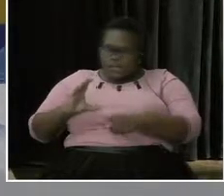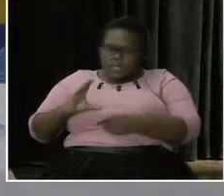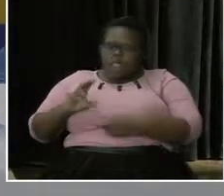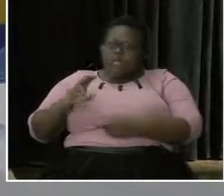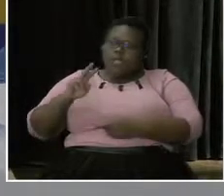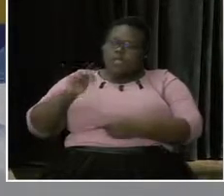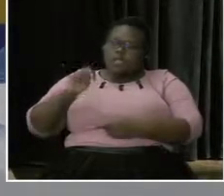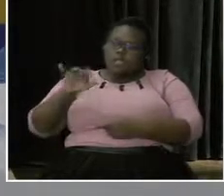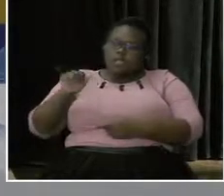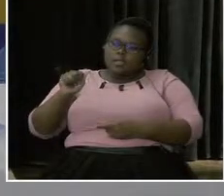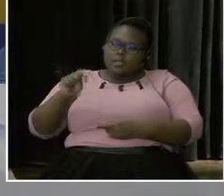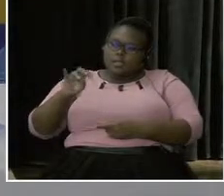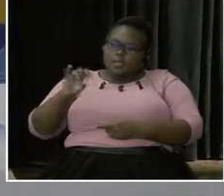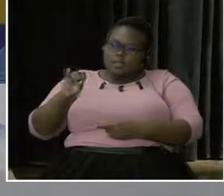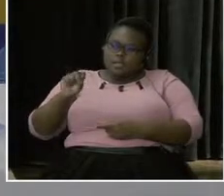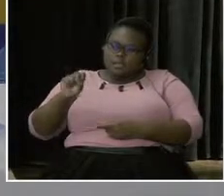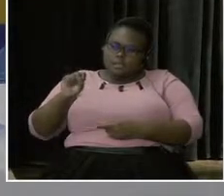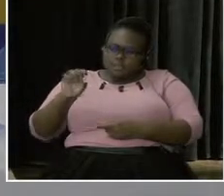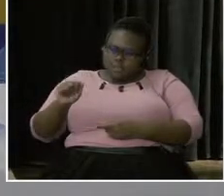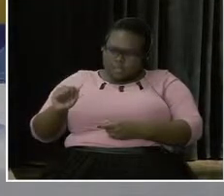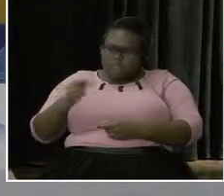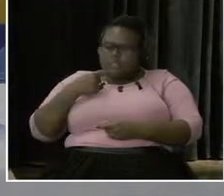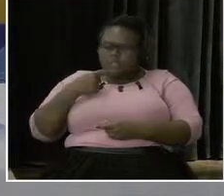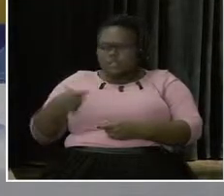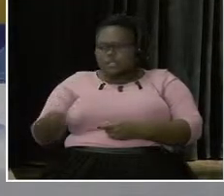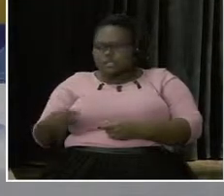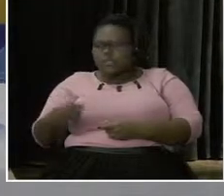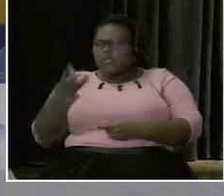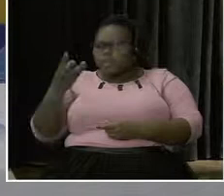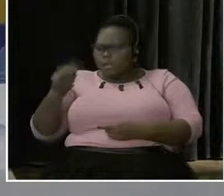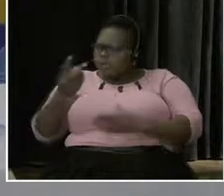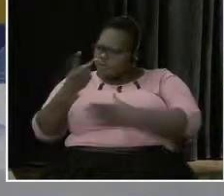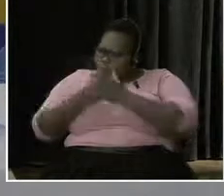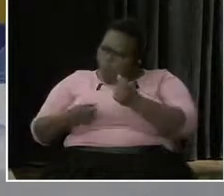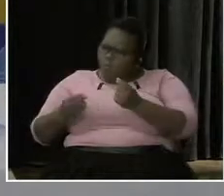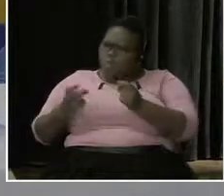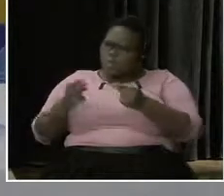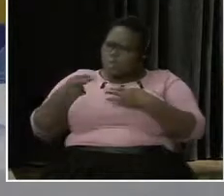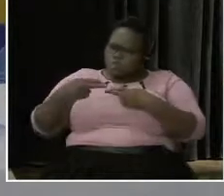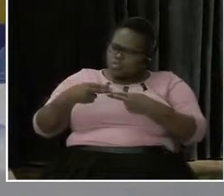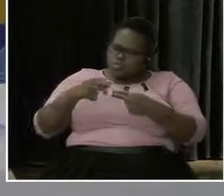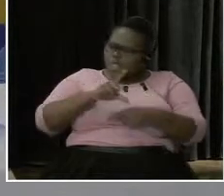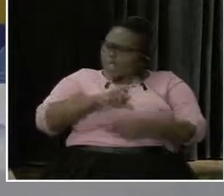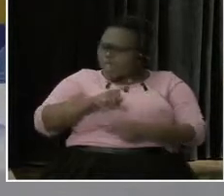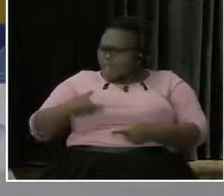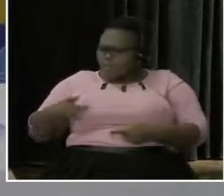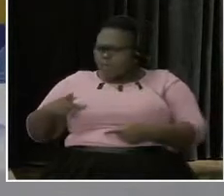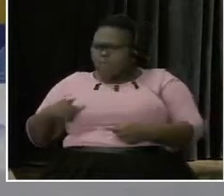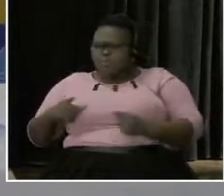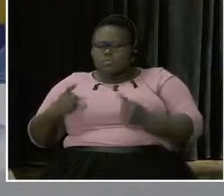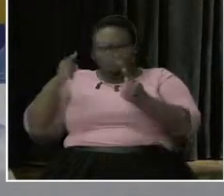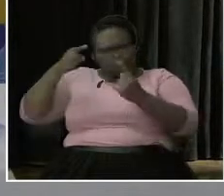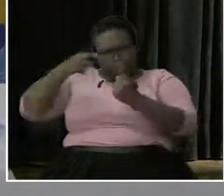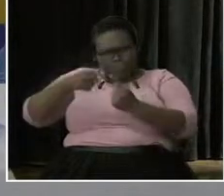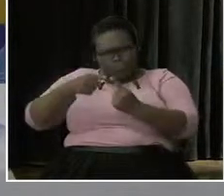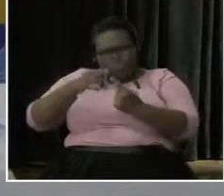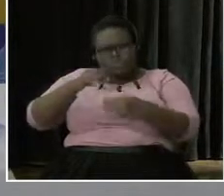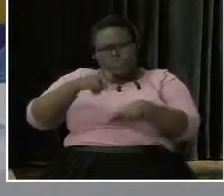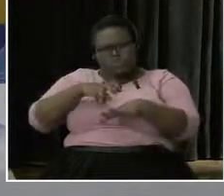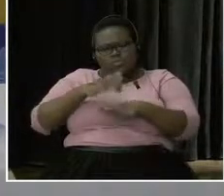as led by the African National Congress has got a short-term and a long-term plan in ensuring the safety of our